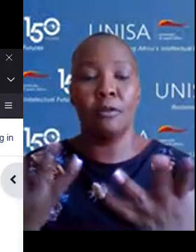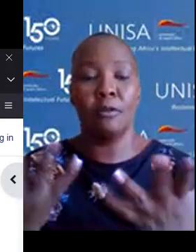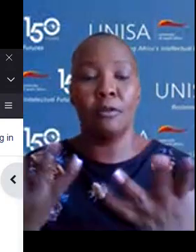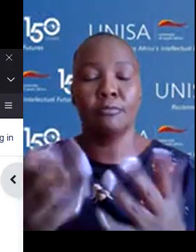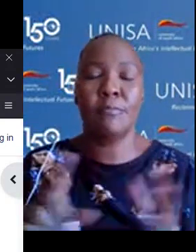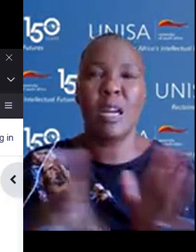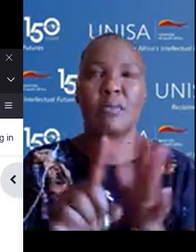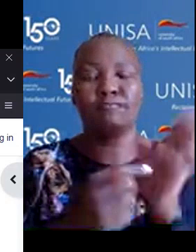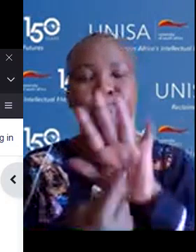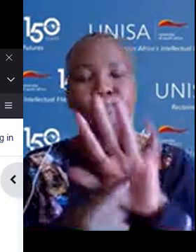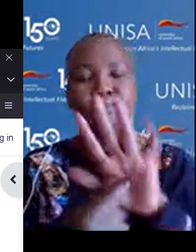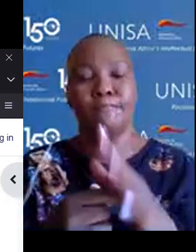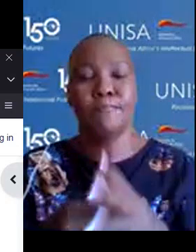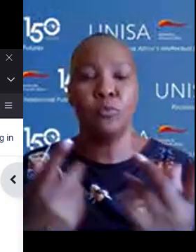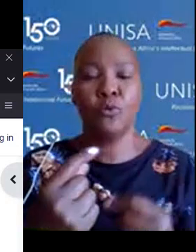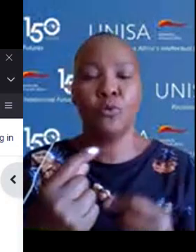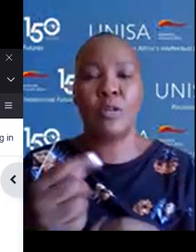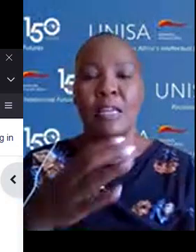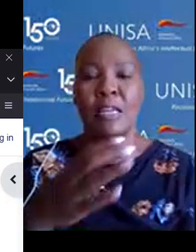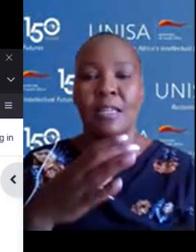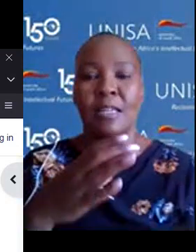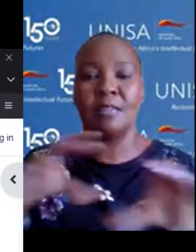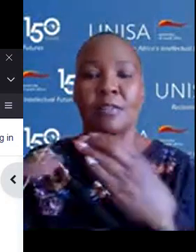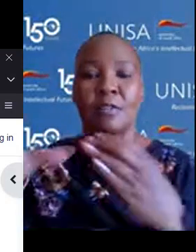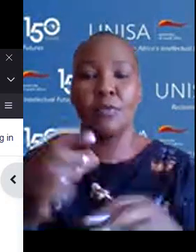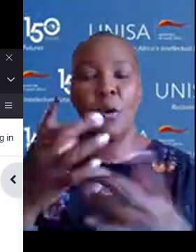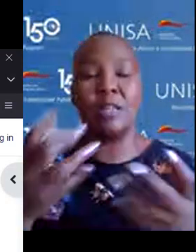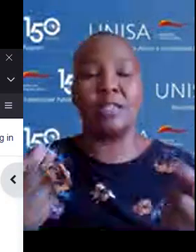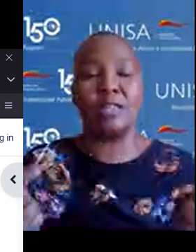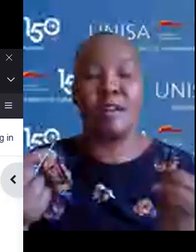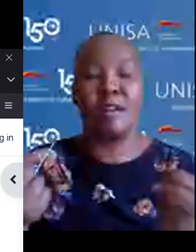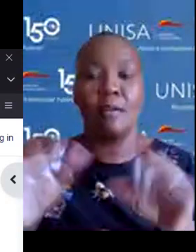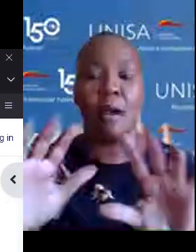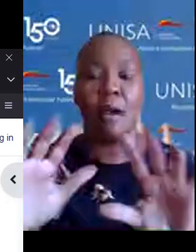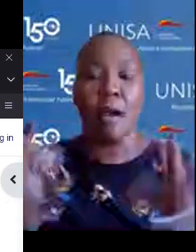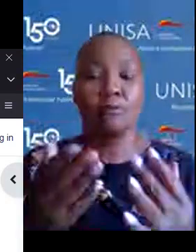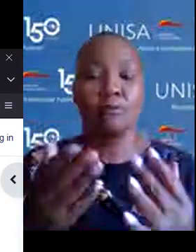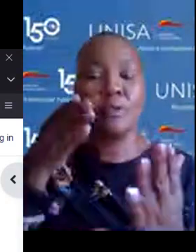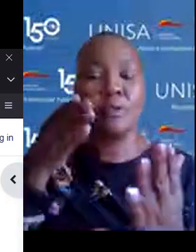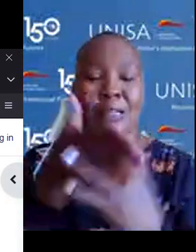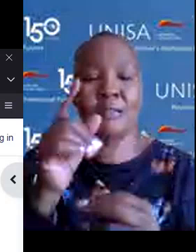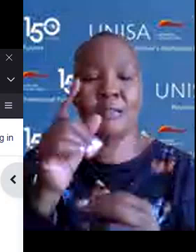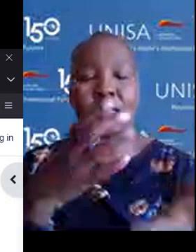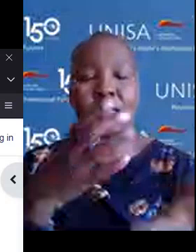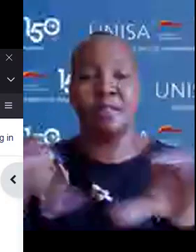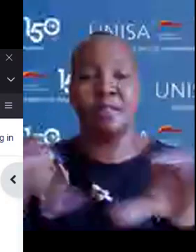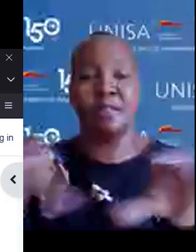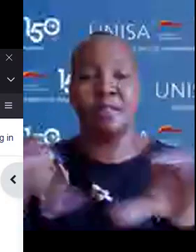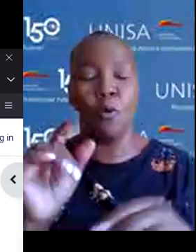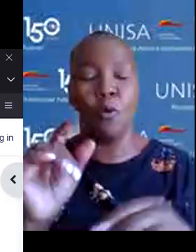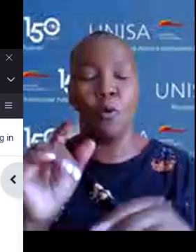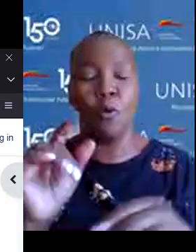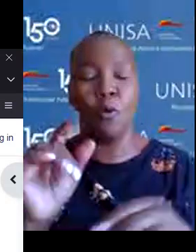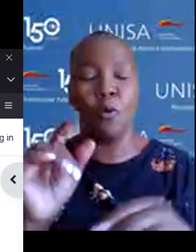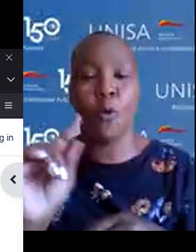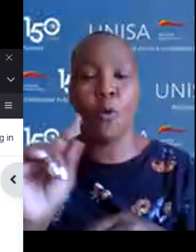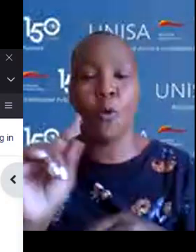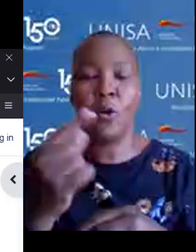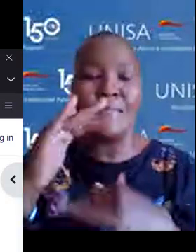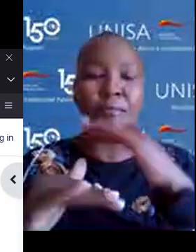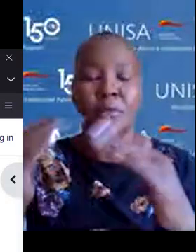activity, and because all the steps are on here as well. So you can work through this material. The recordings will be